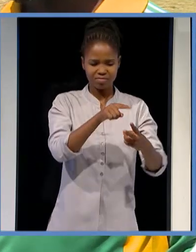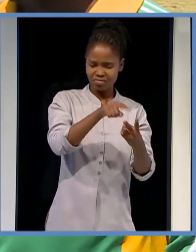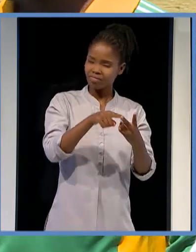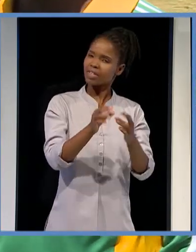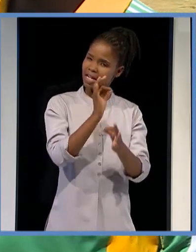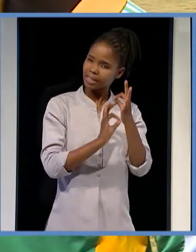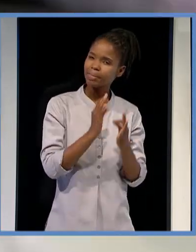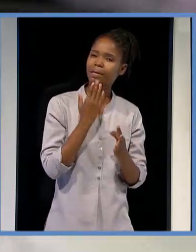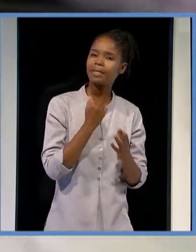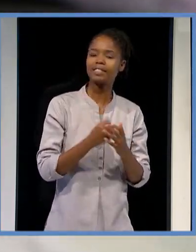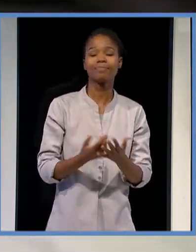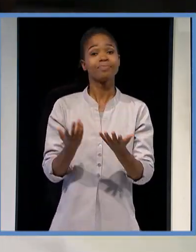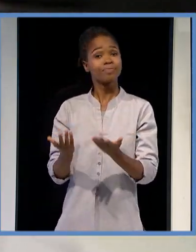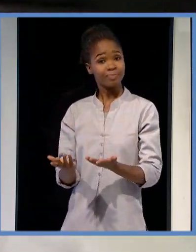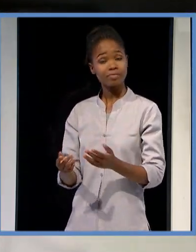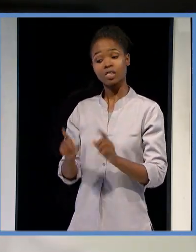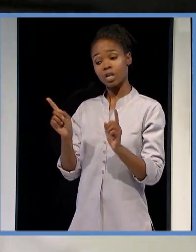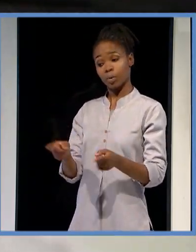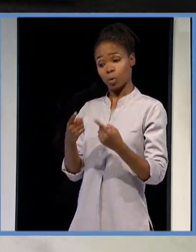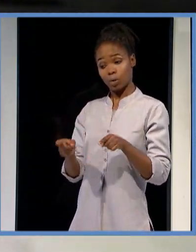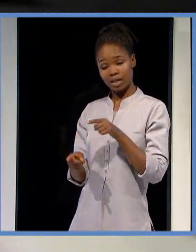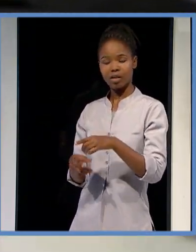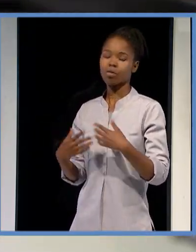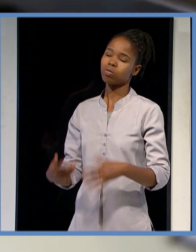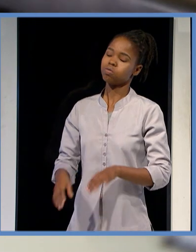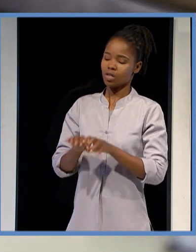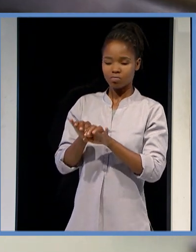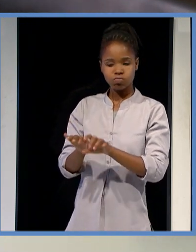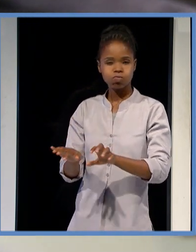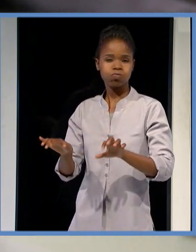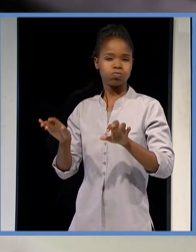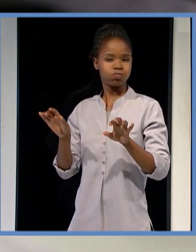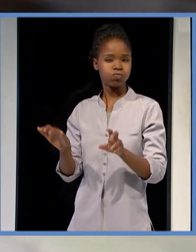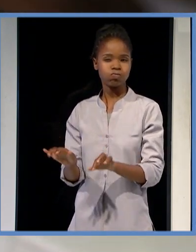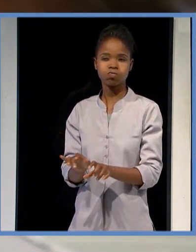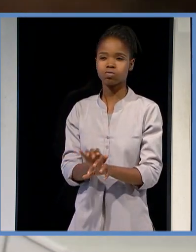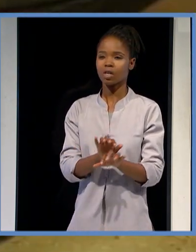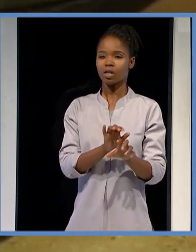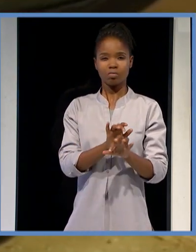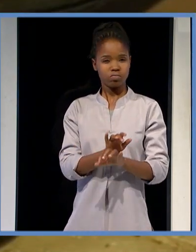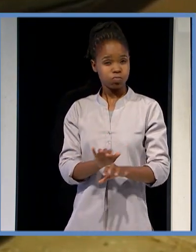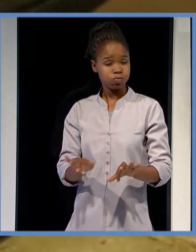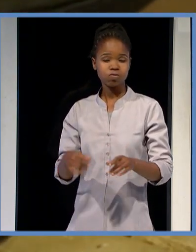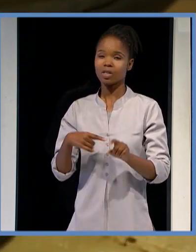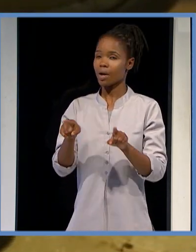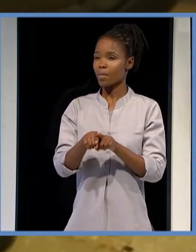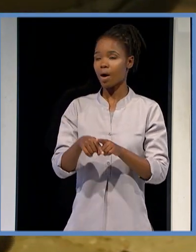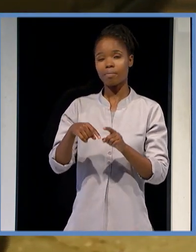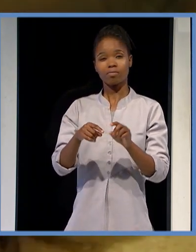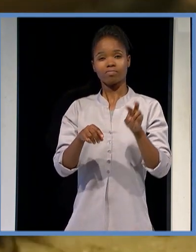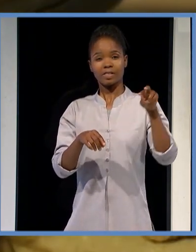that? Look, with the music, bro, like I get a different opinion